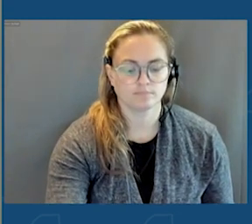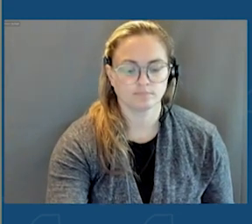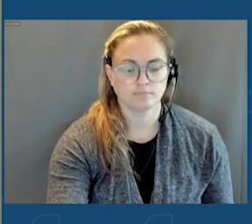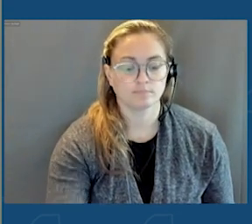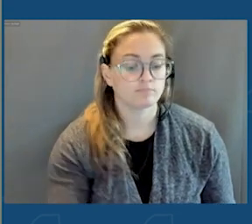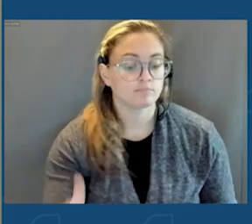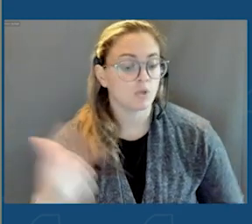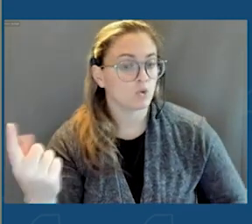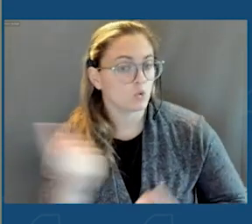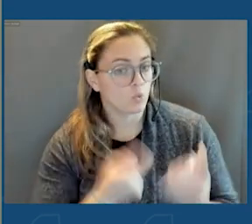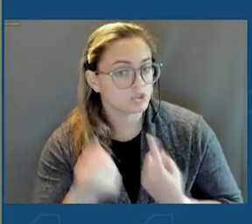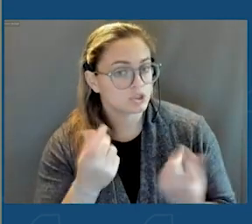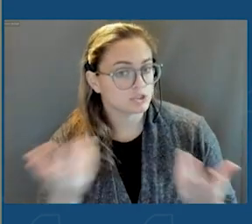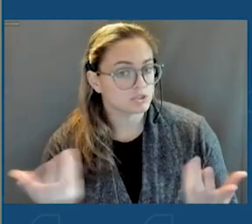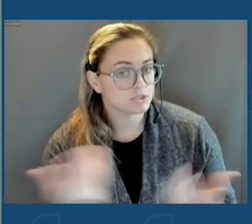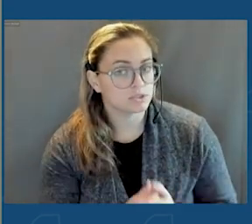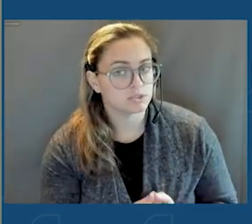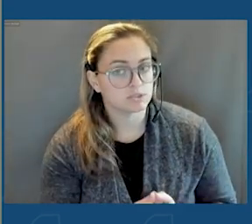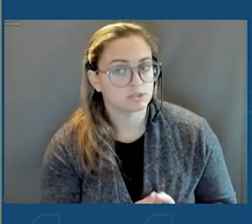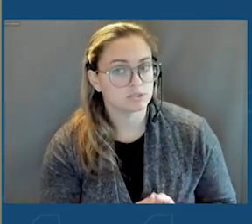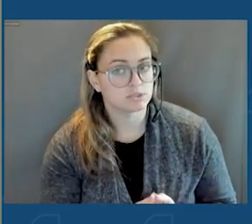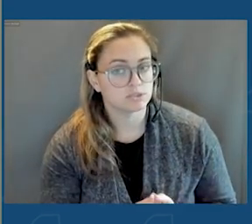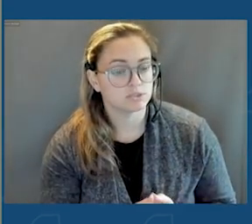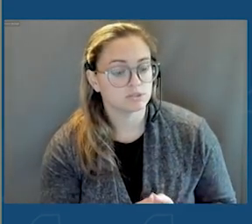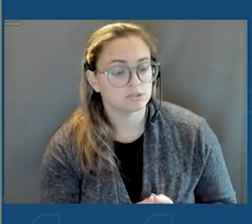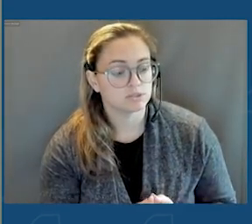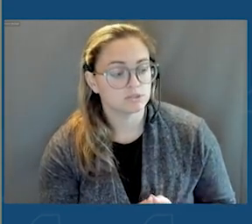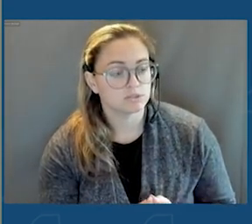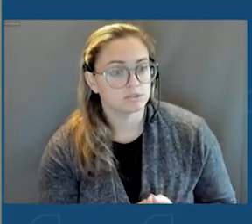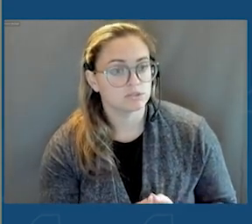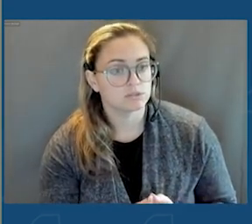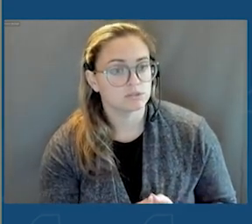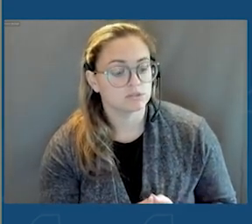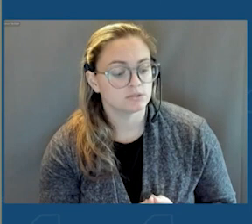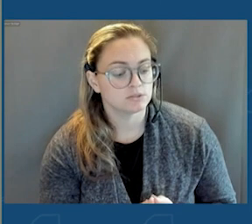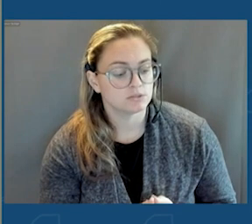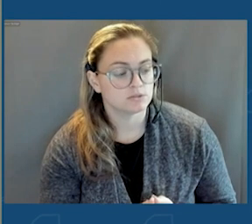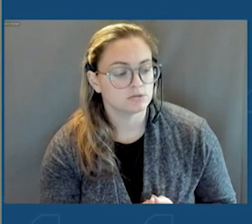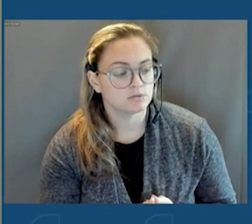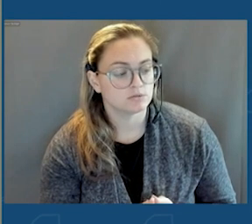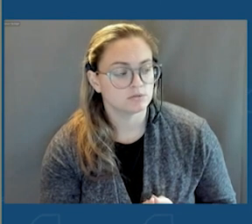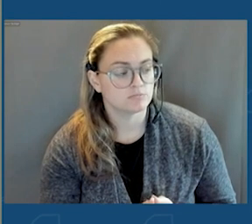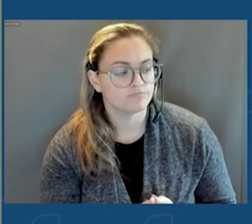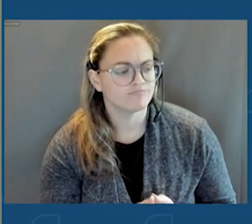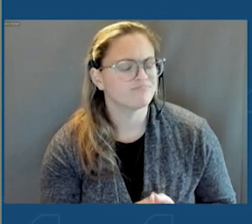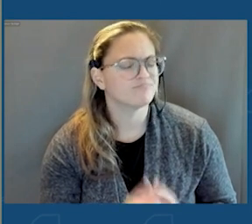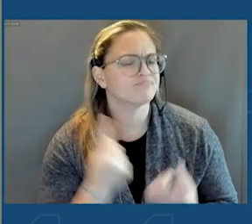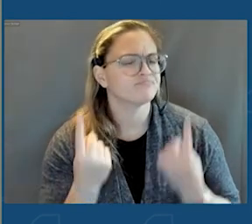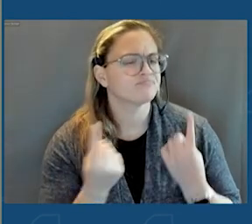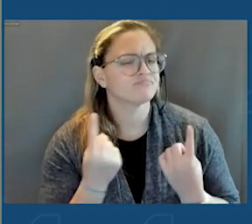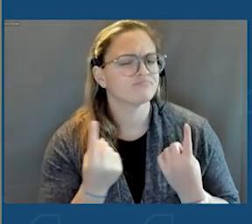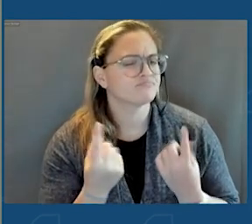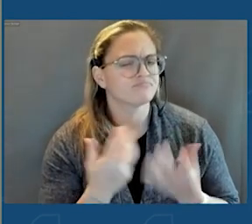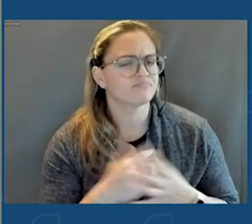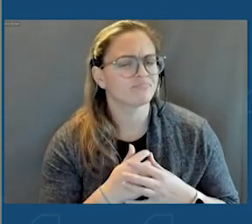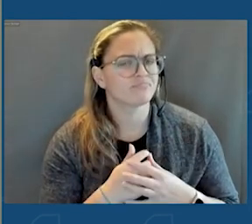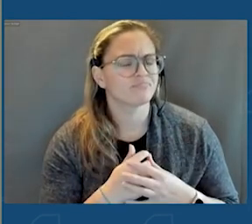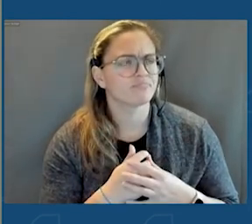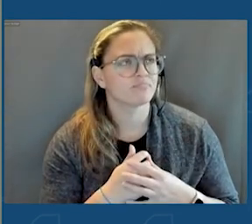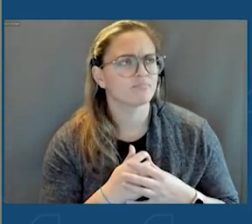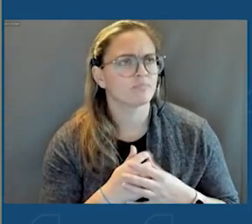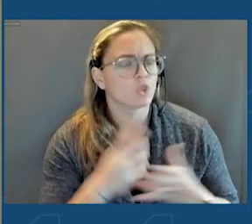press? Kate? Hi, Governor. I'm curious about there's a push for